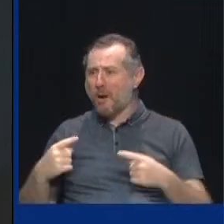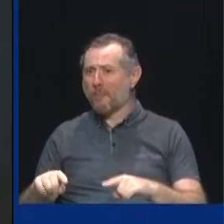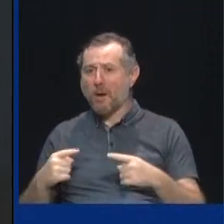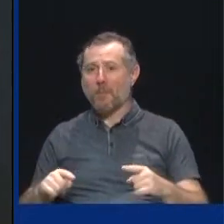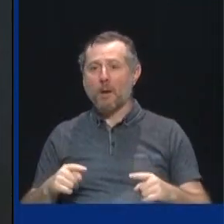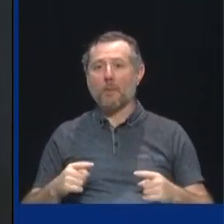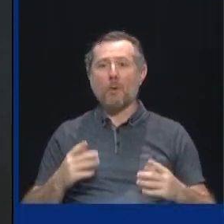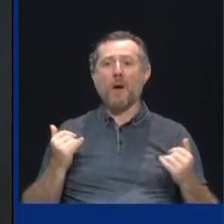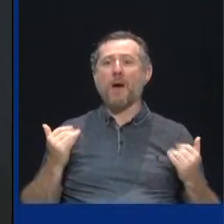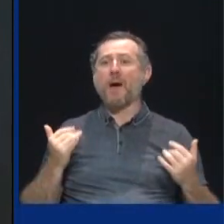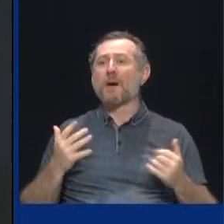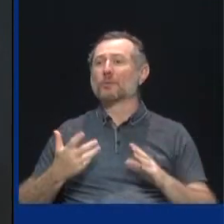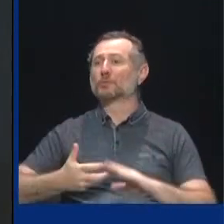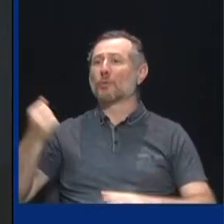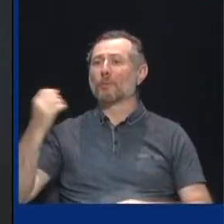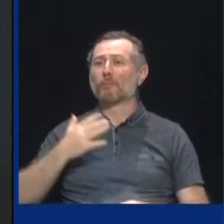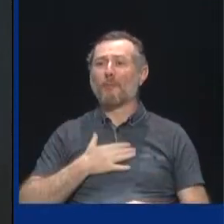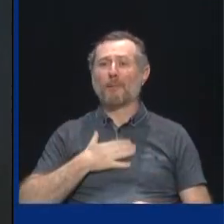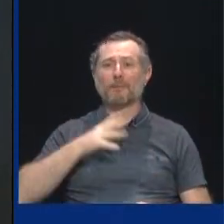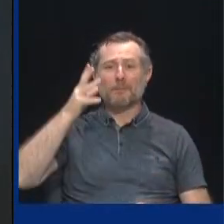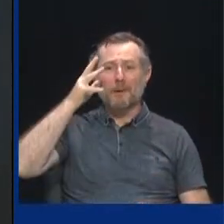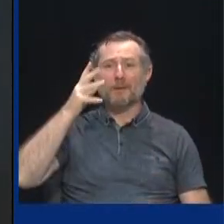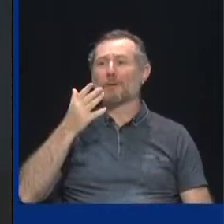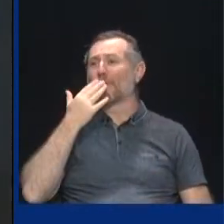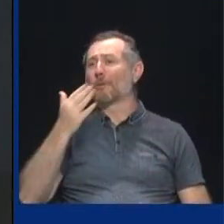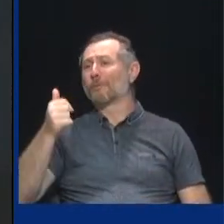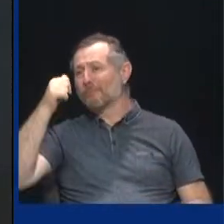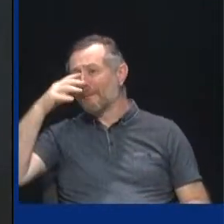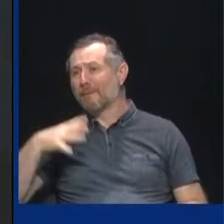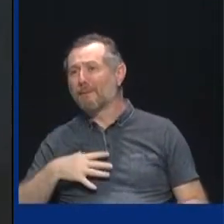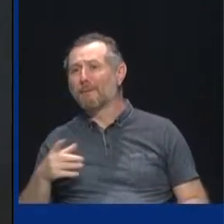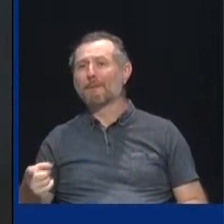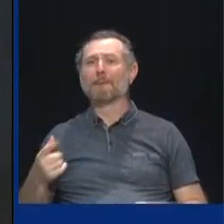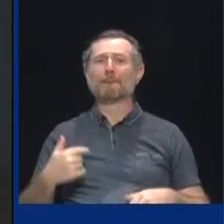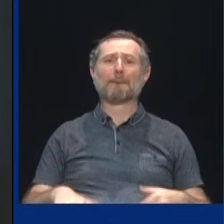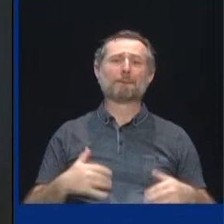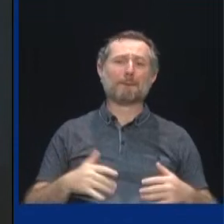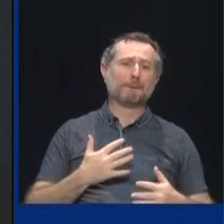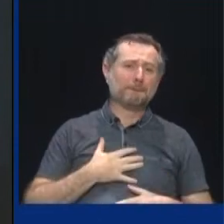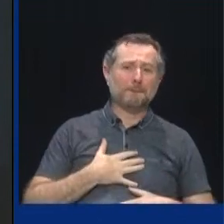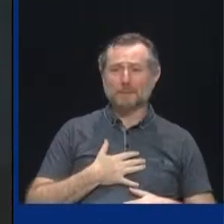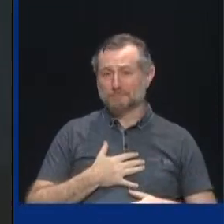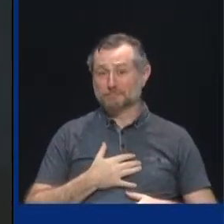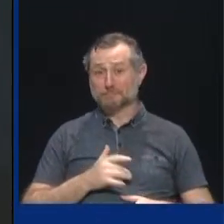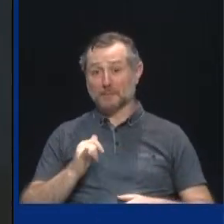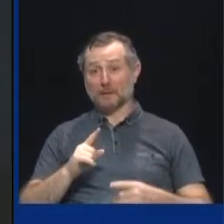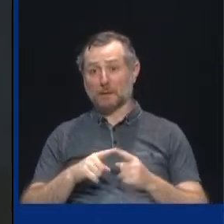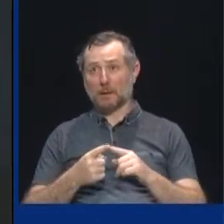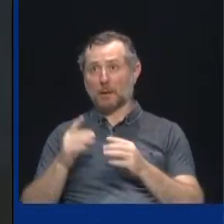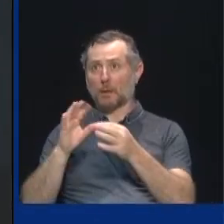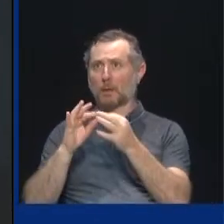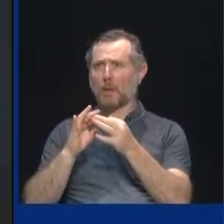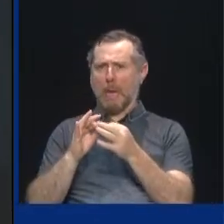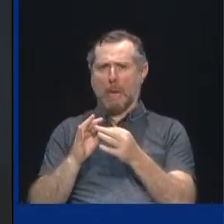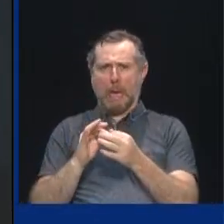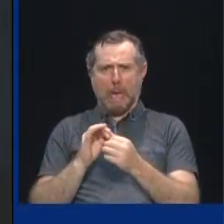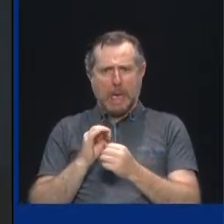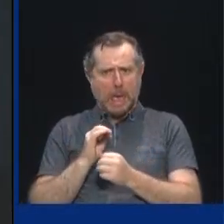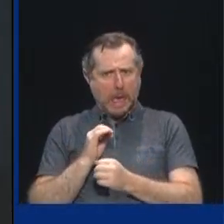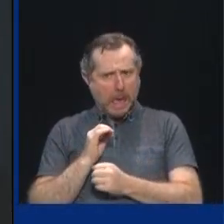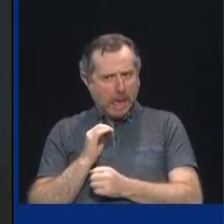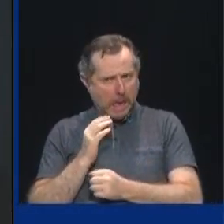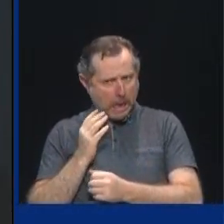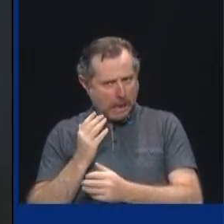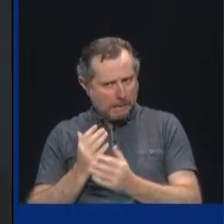God? Why did you take him, such a good man? And then they suggest, well, maybe your loved one didn't have